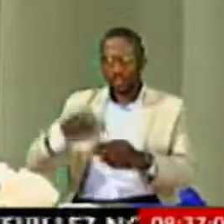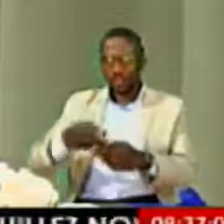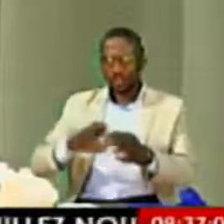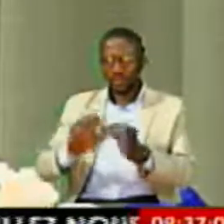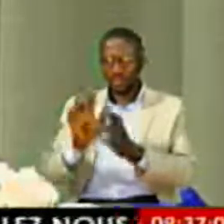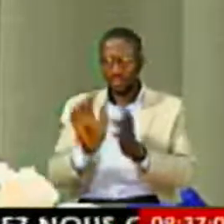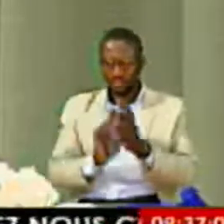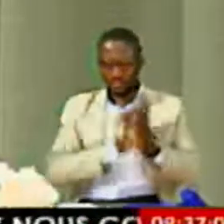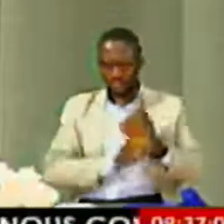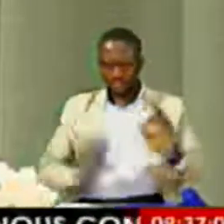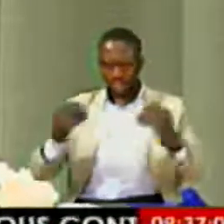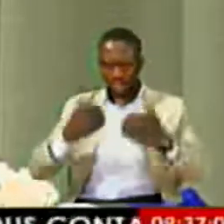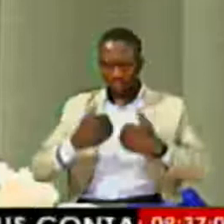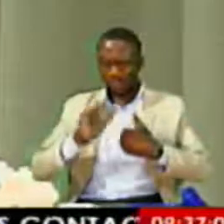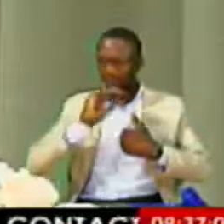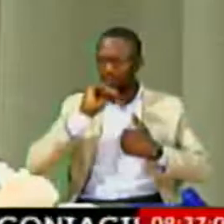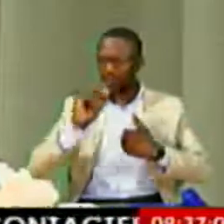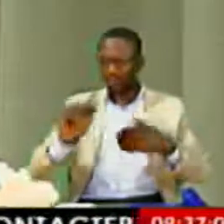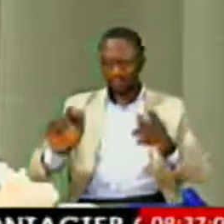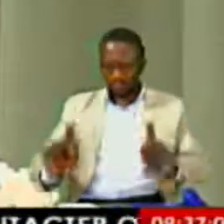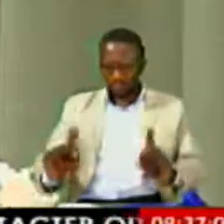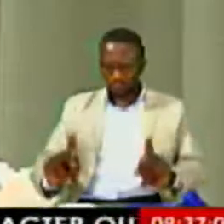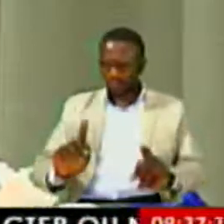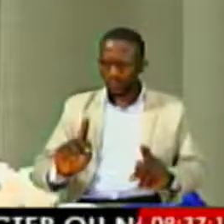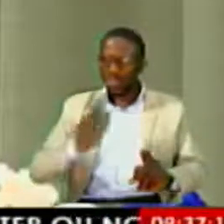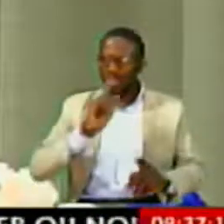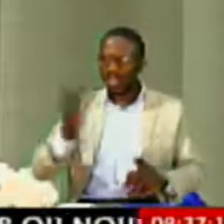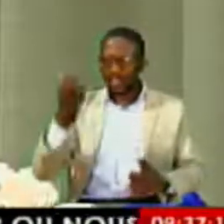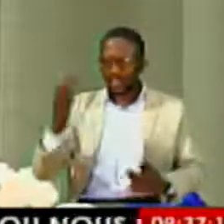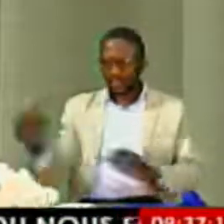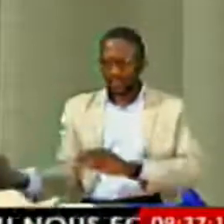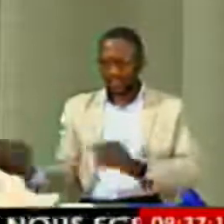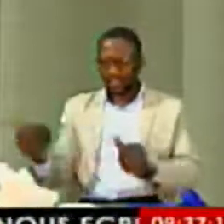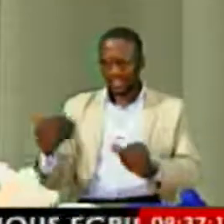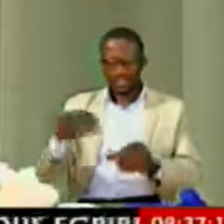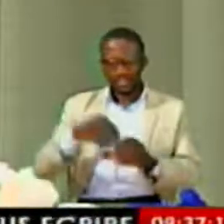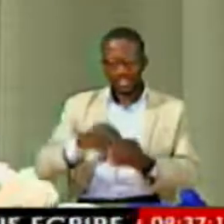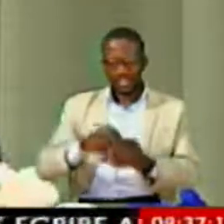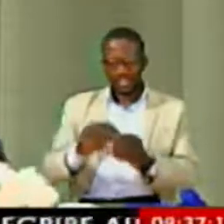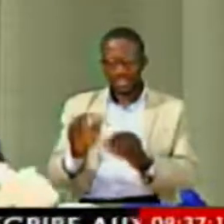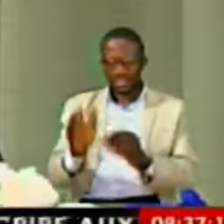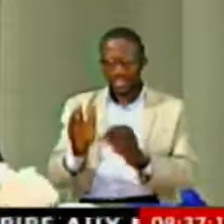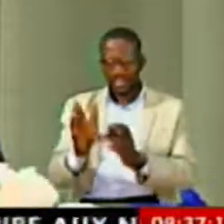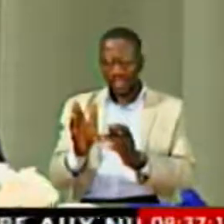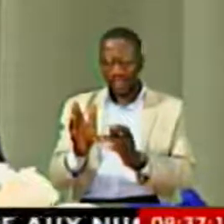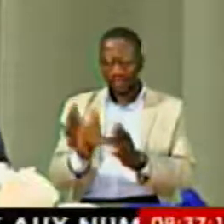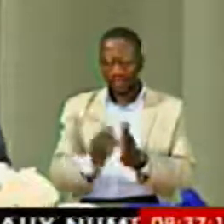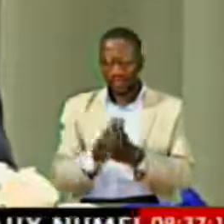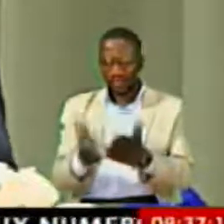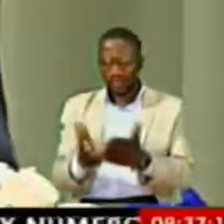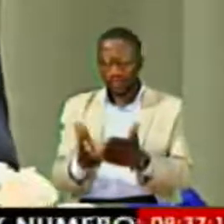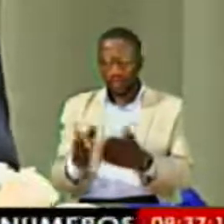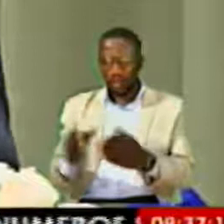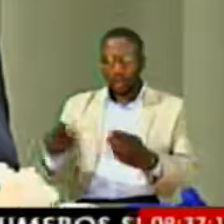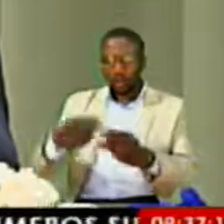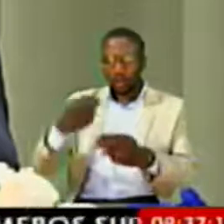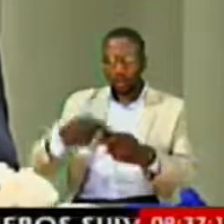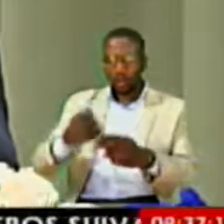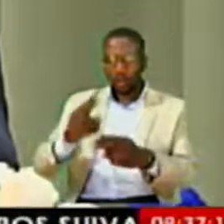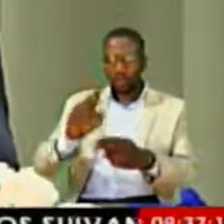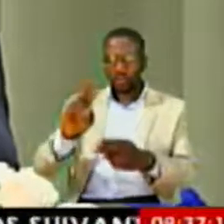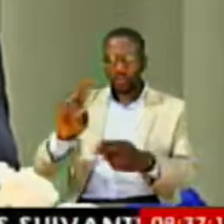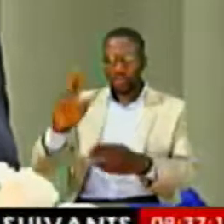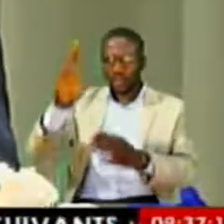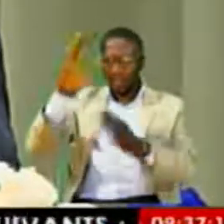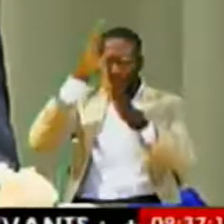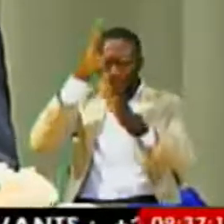quelqu'un, they have never been anyone, qui fut baptisé dans la Bible, dans les titres de Père, Fils et Saint-Esprit. In the Bible, in those three titles,